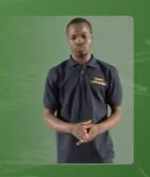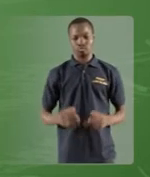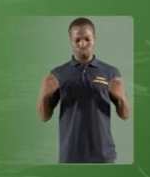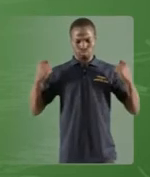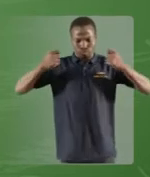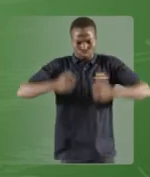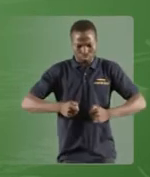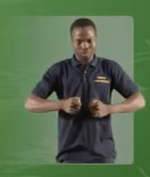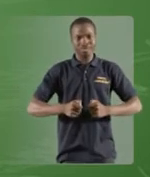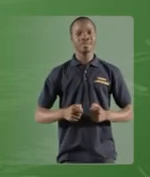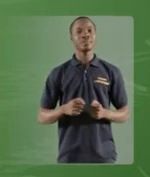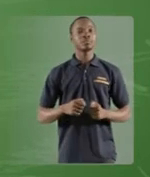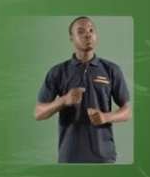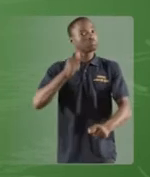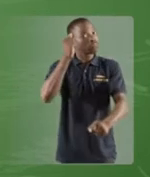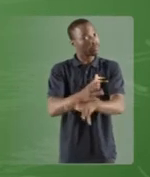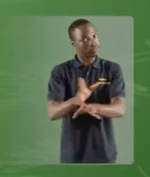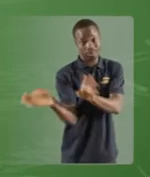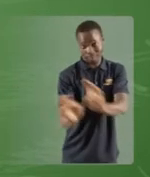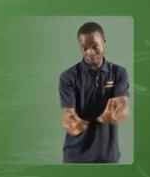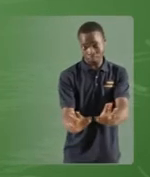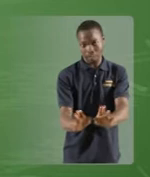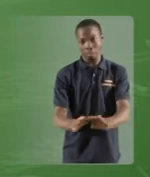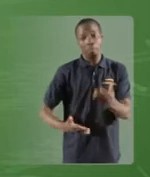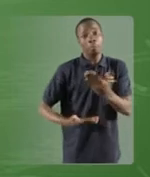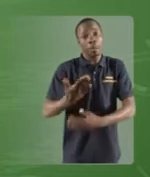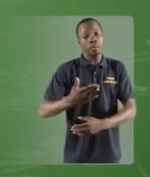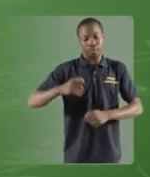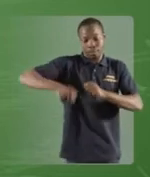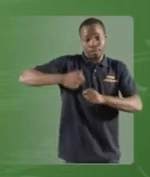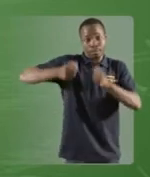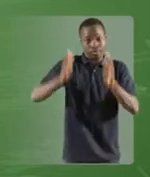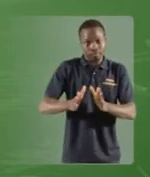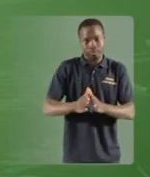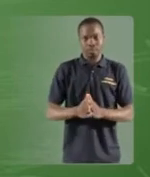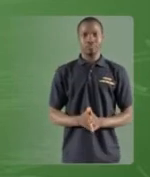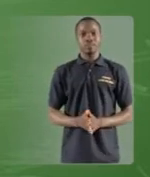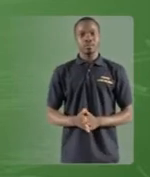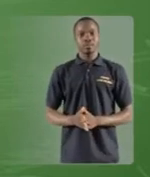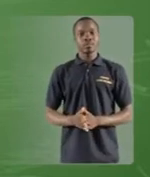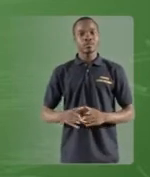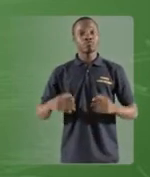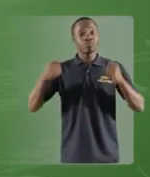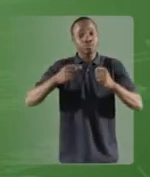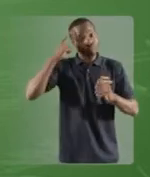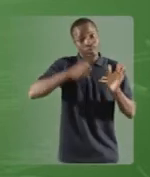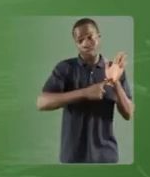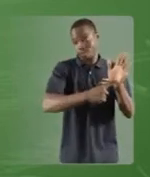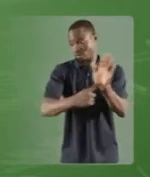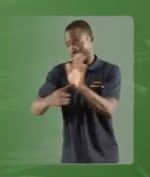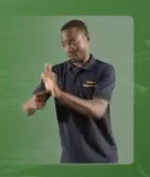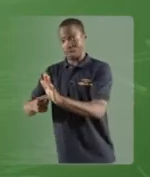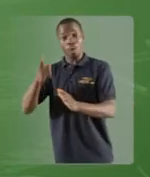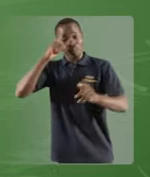make the clothes, now there are some people who are going to wear them to show them to